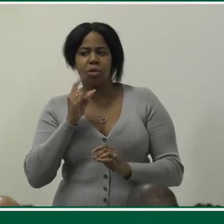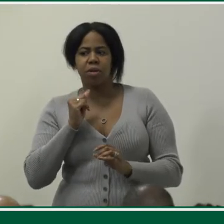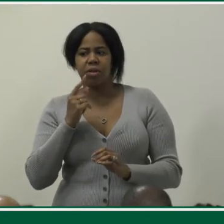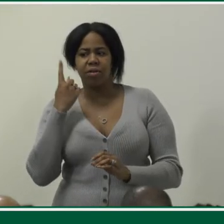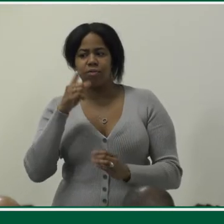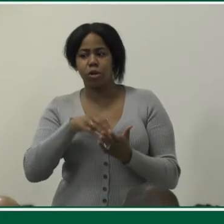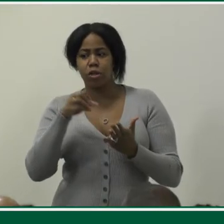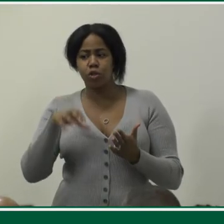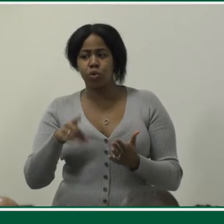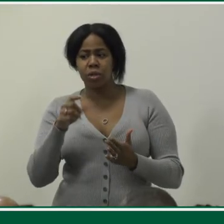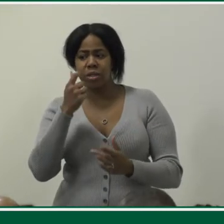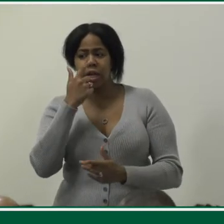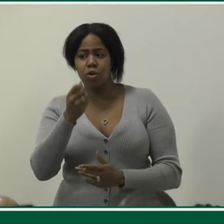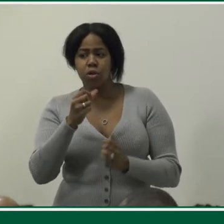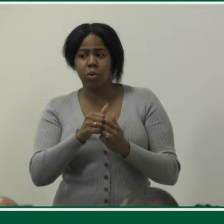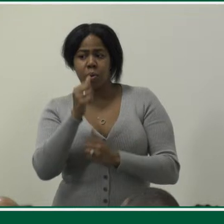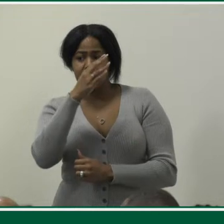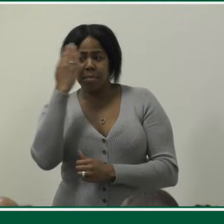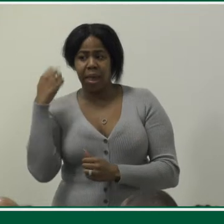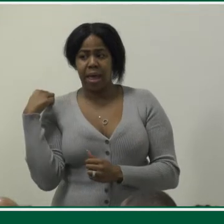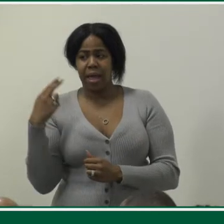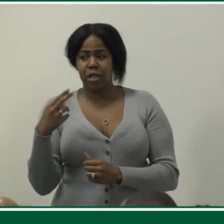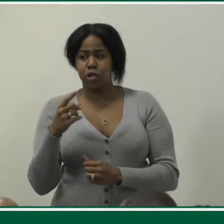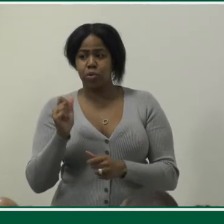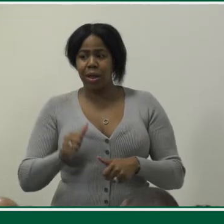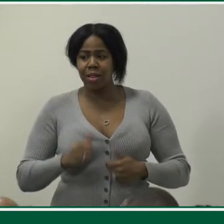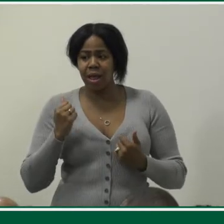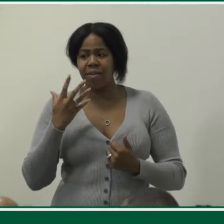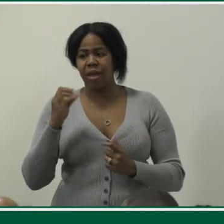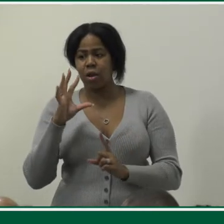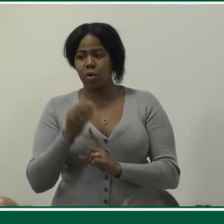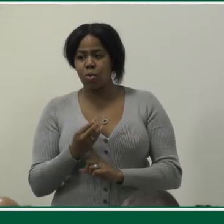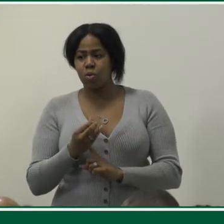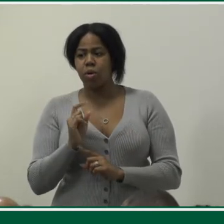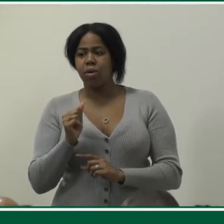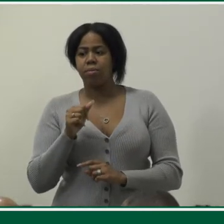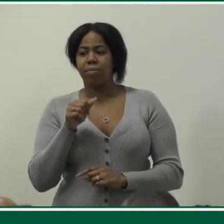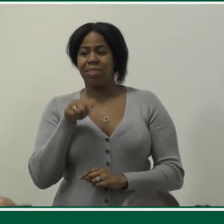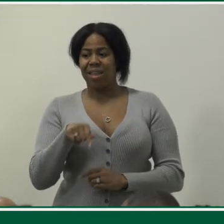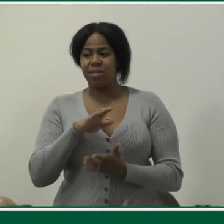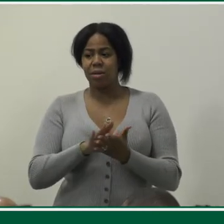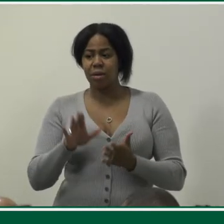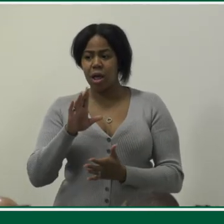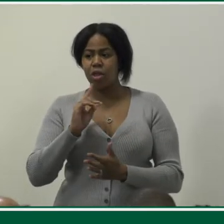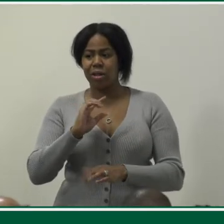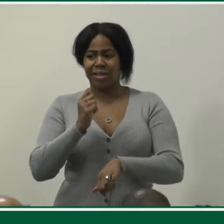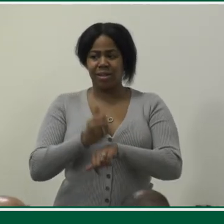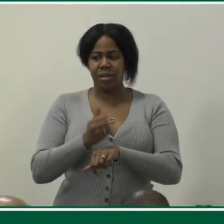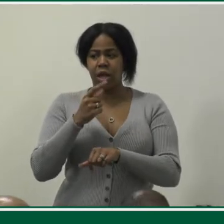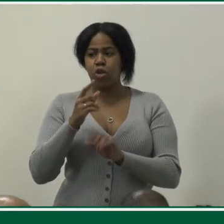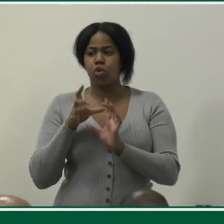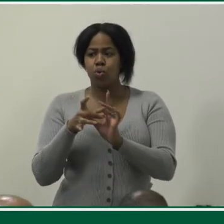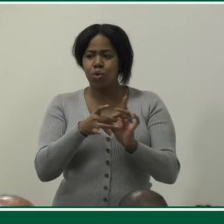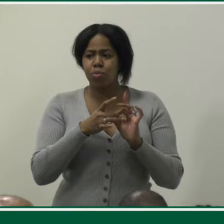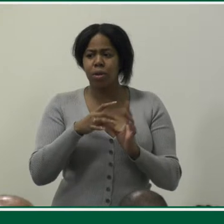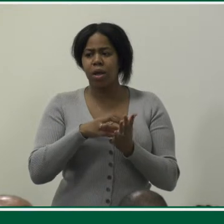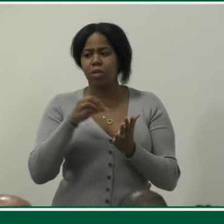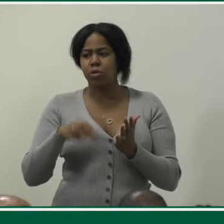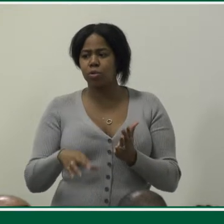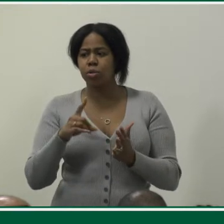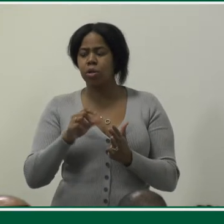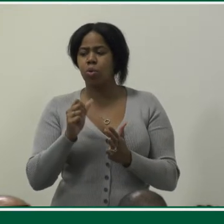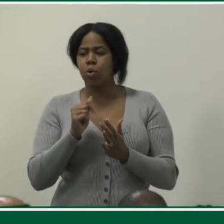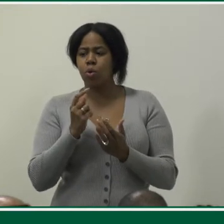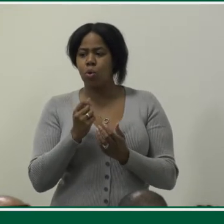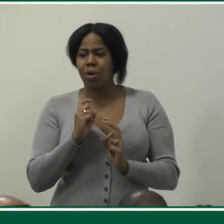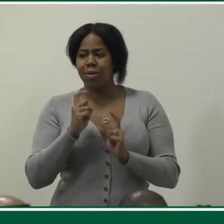The college is designed to unite scholars and equip them with the necessary academic, professional, and personal skills needed